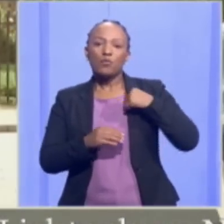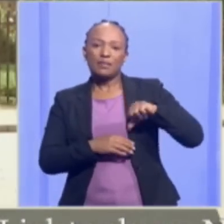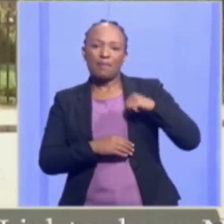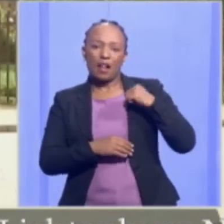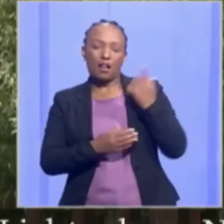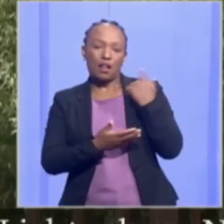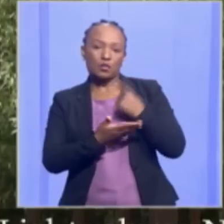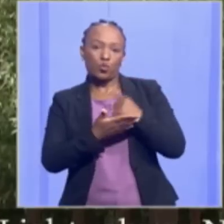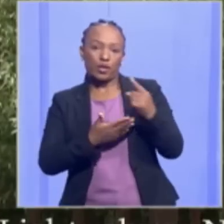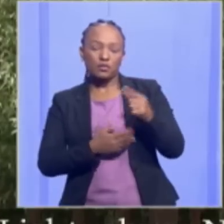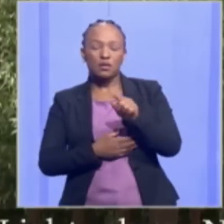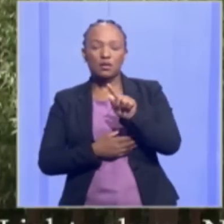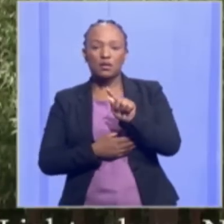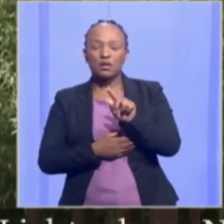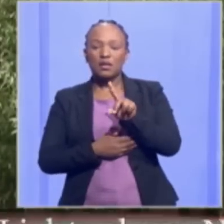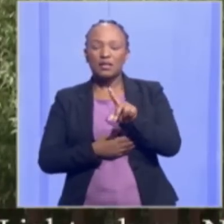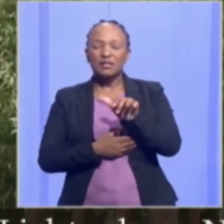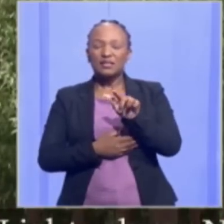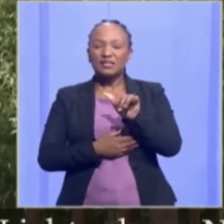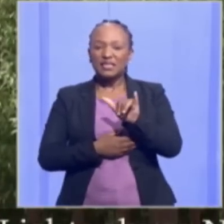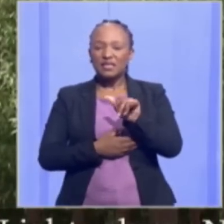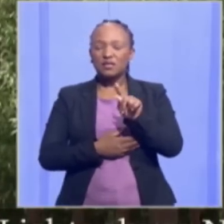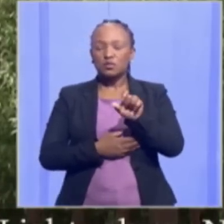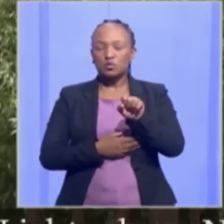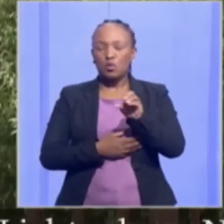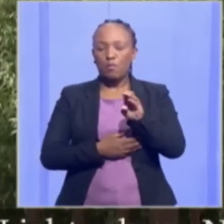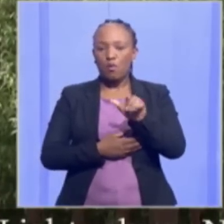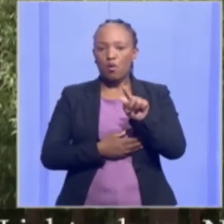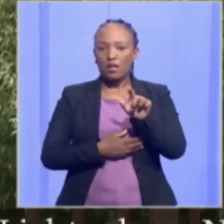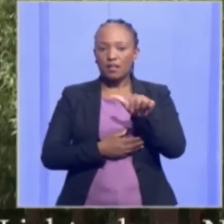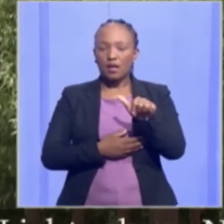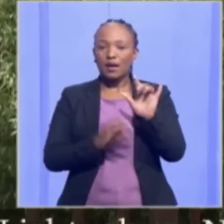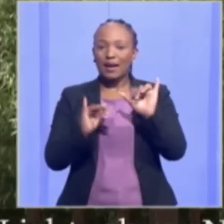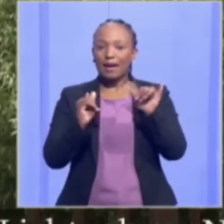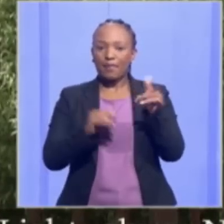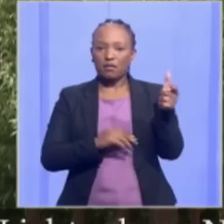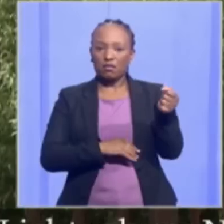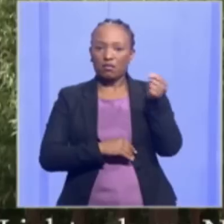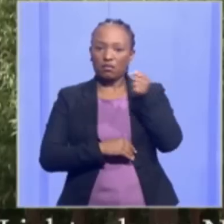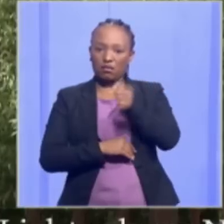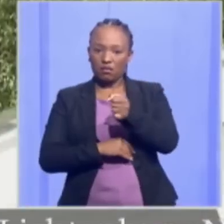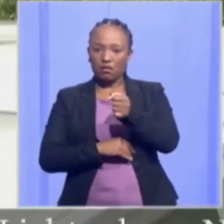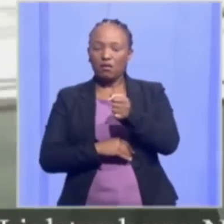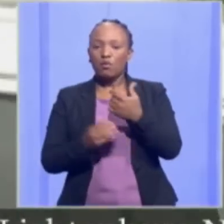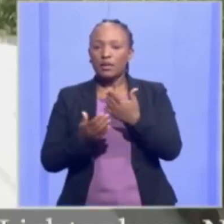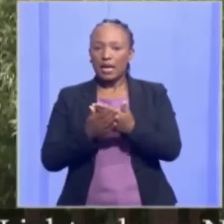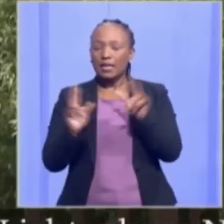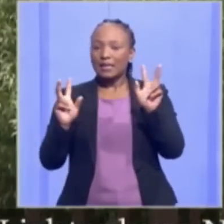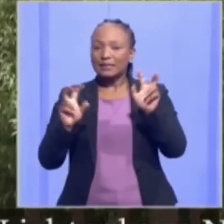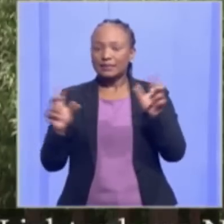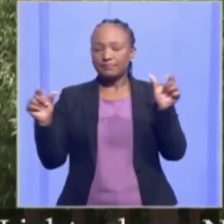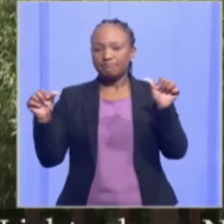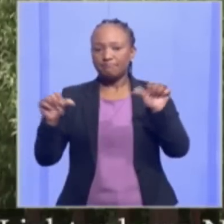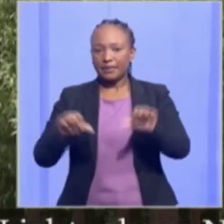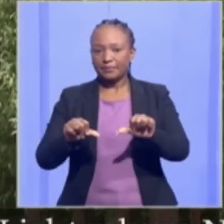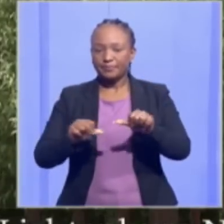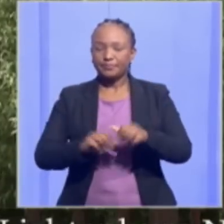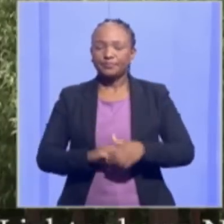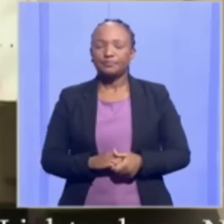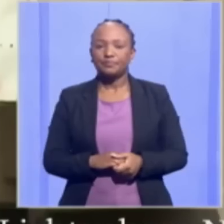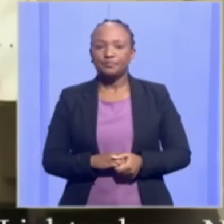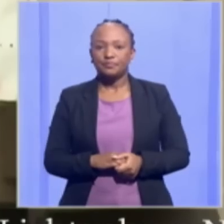thapile rakontraka wa motlakase go busetsa tlamelo ya motlakase mo mafelong a amegileng.